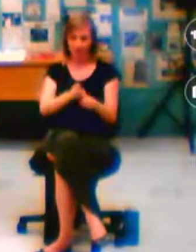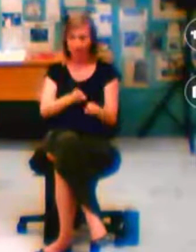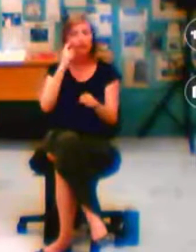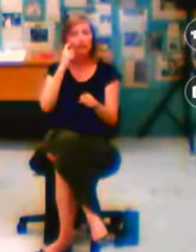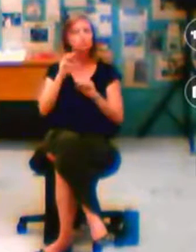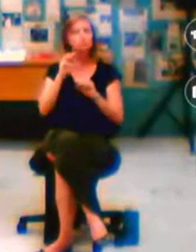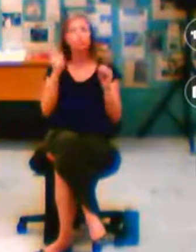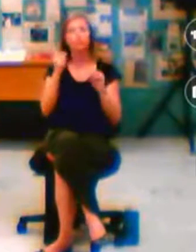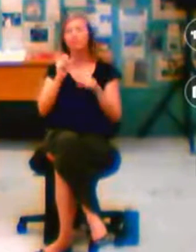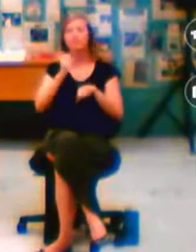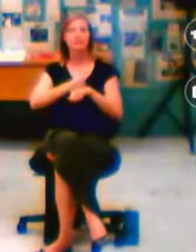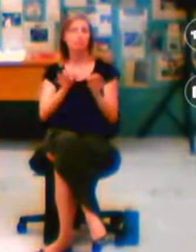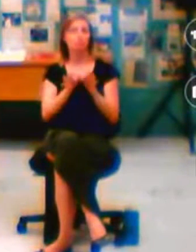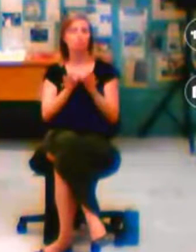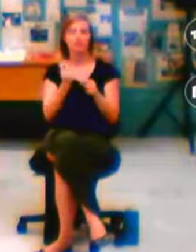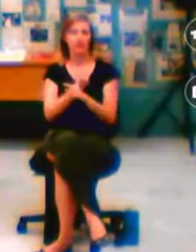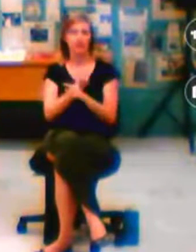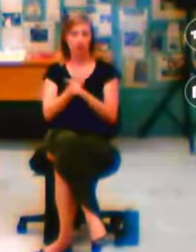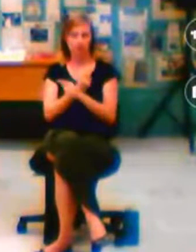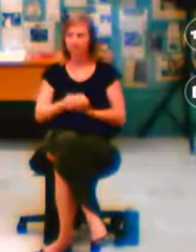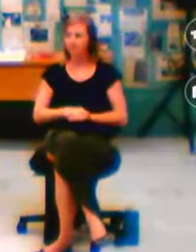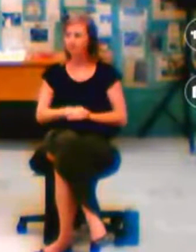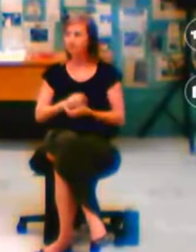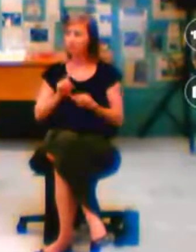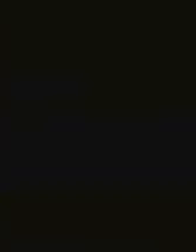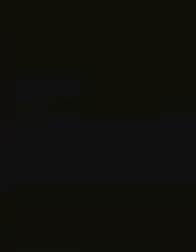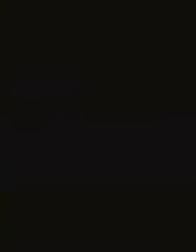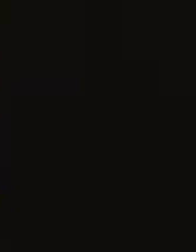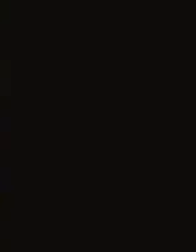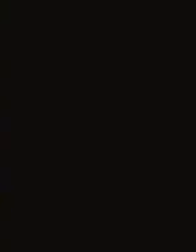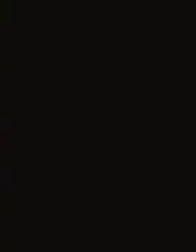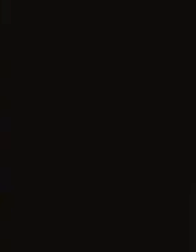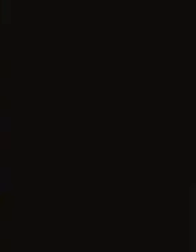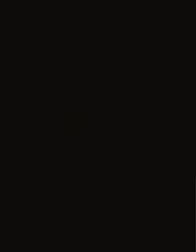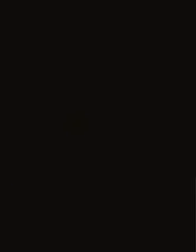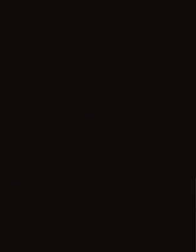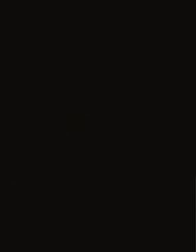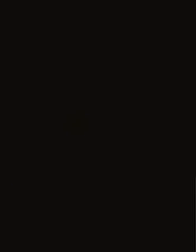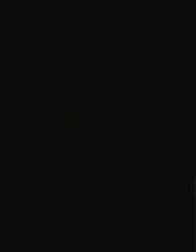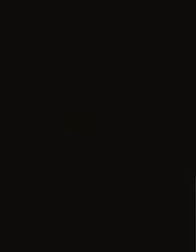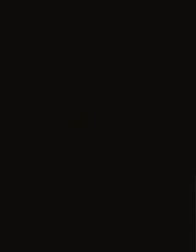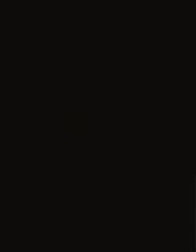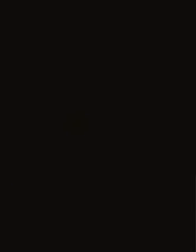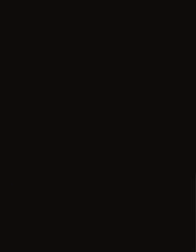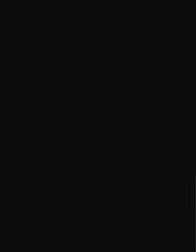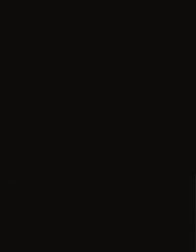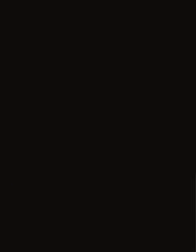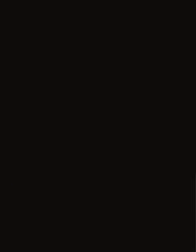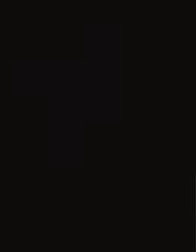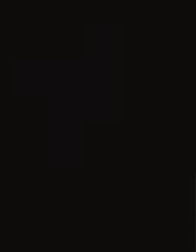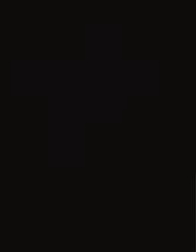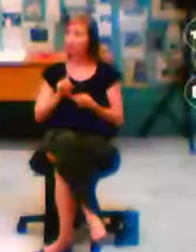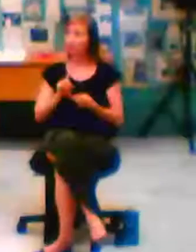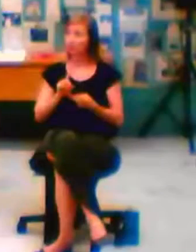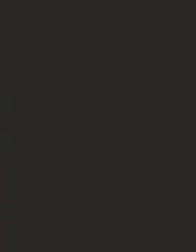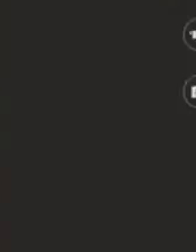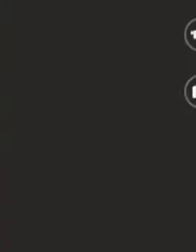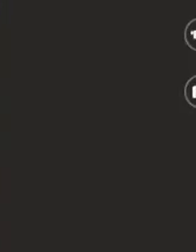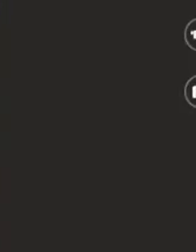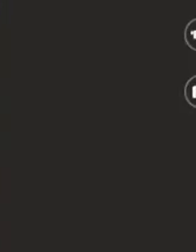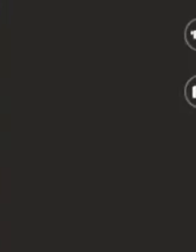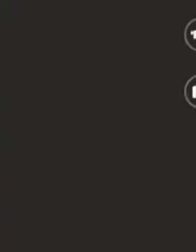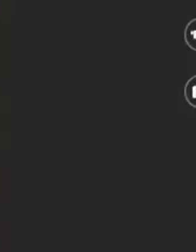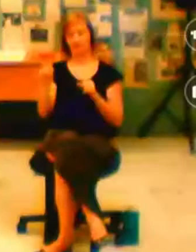So your employees may end up waiting a big long line or whatever if they screw up the prices, which they probably will because nobody can set prices